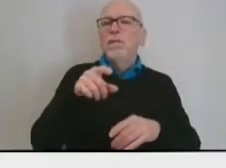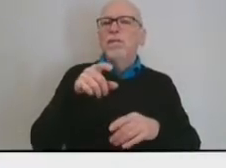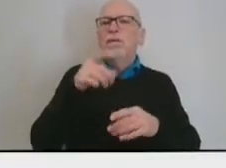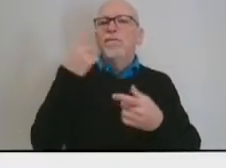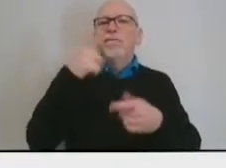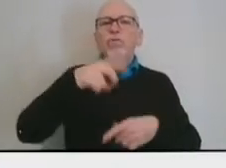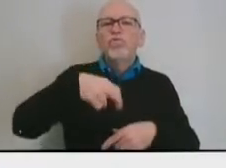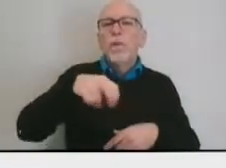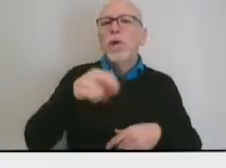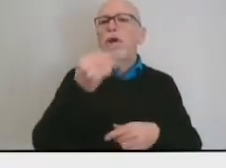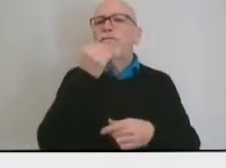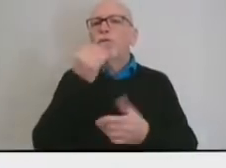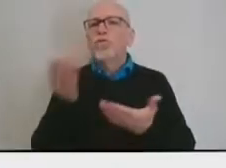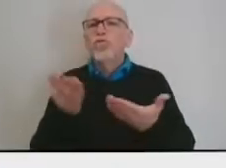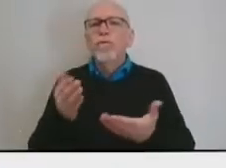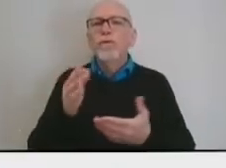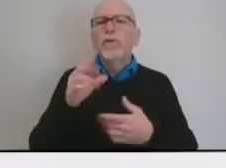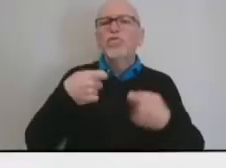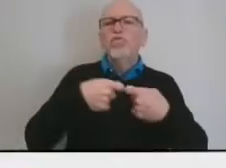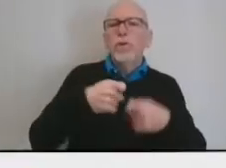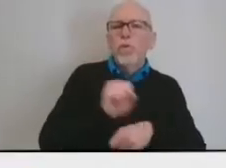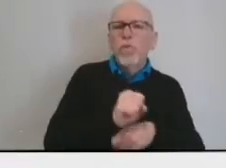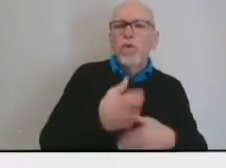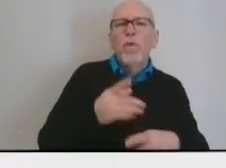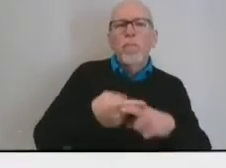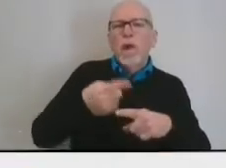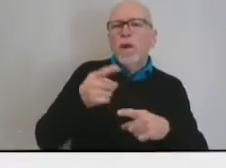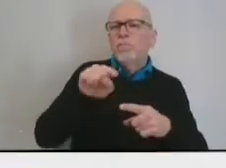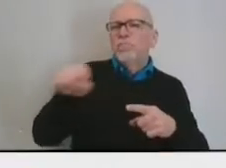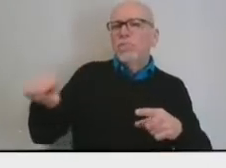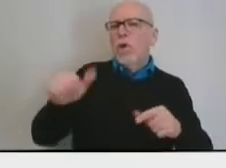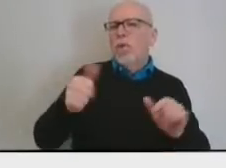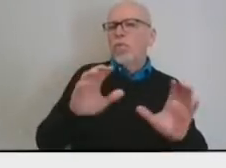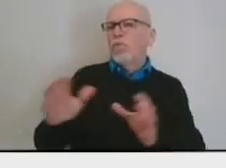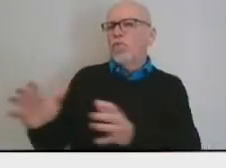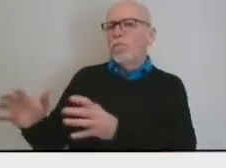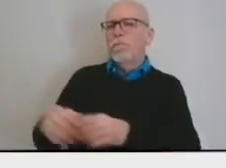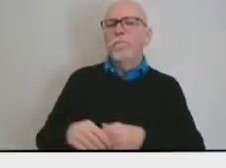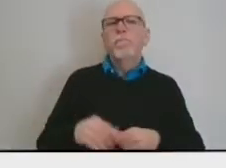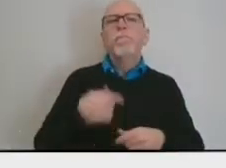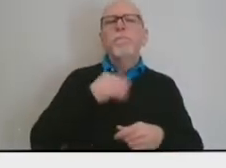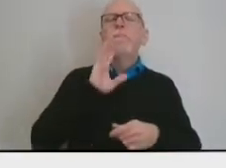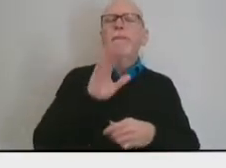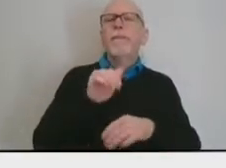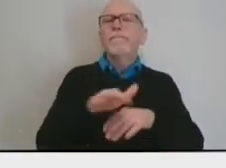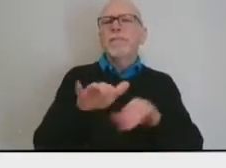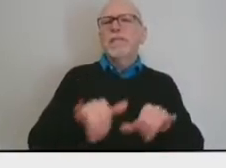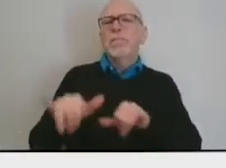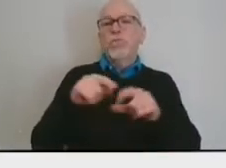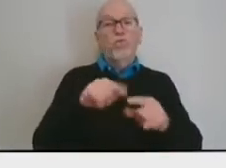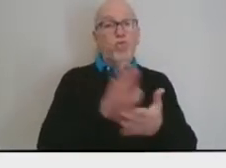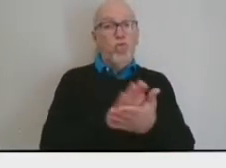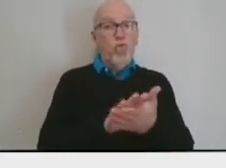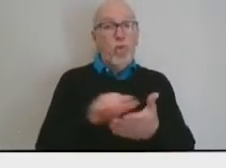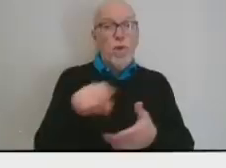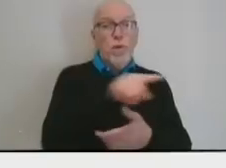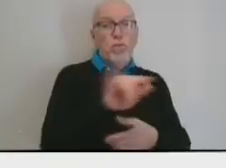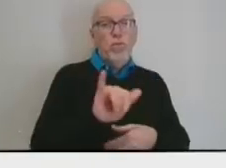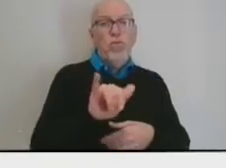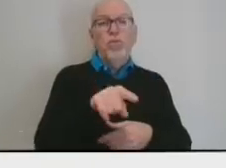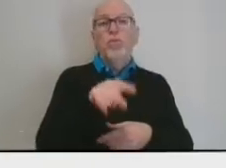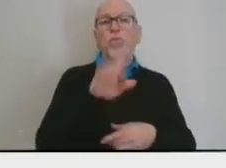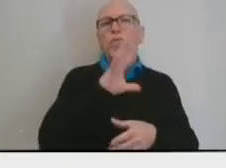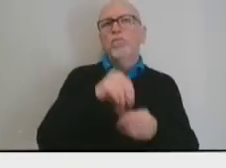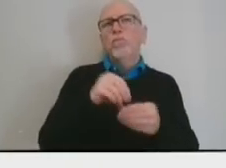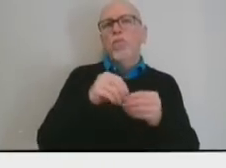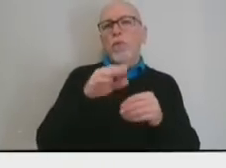service, and utility workers, along with about a dozen other groups. We also will be sending similar packages to schools. These will include more than 1